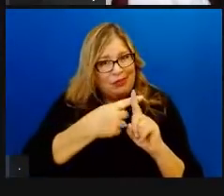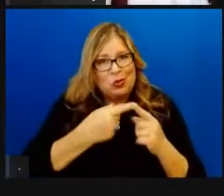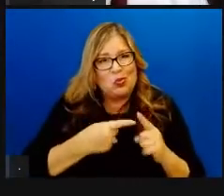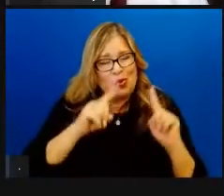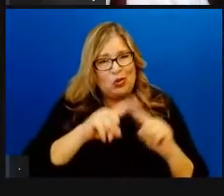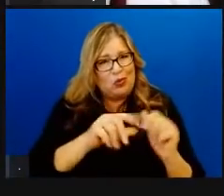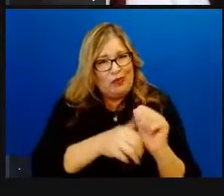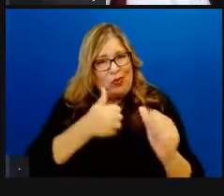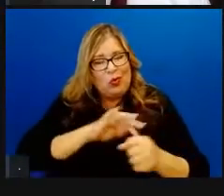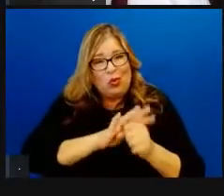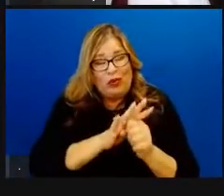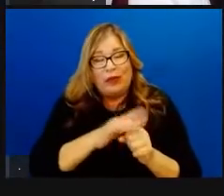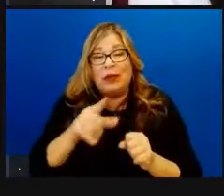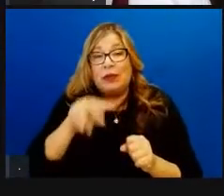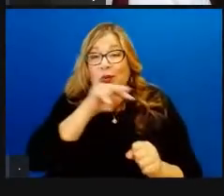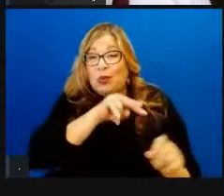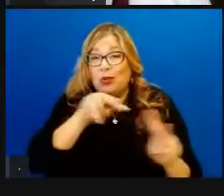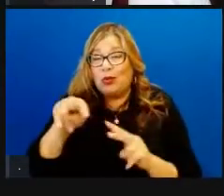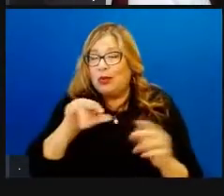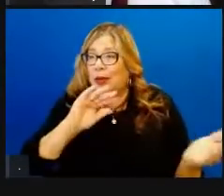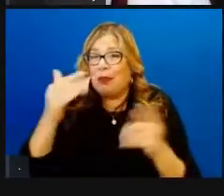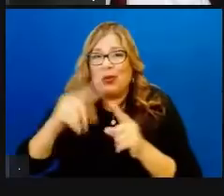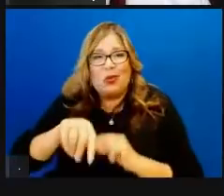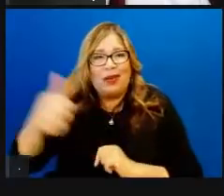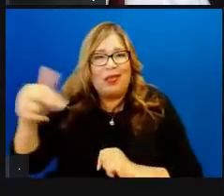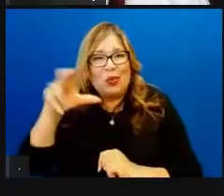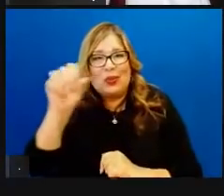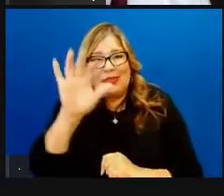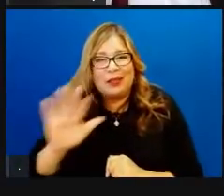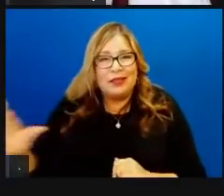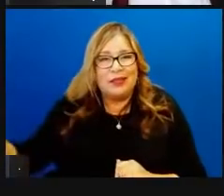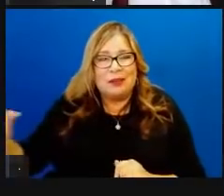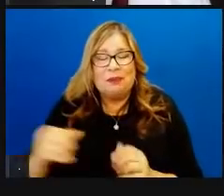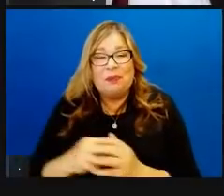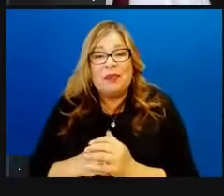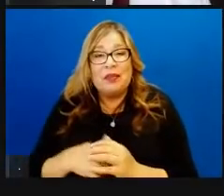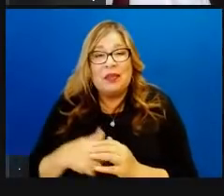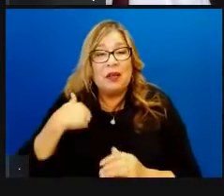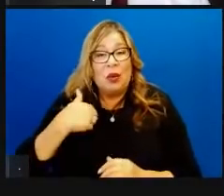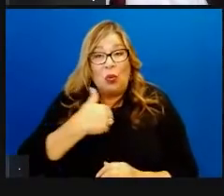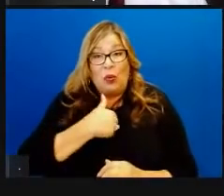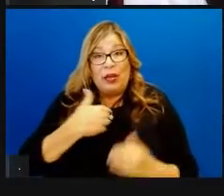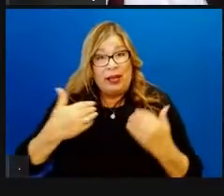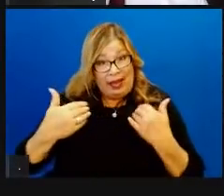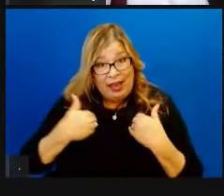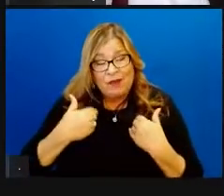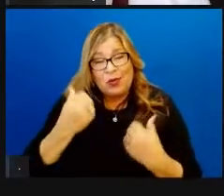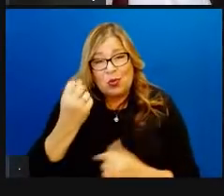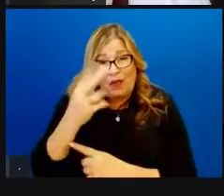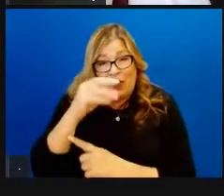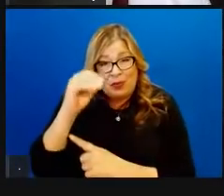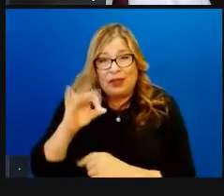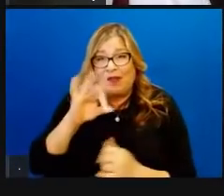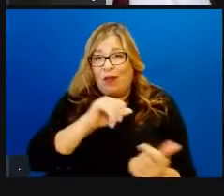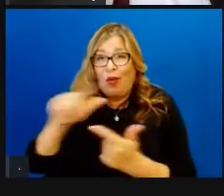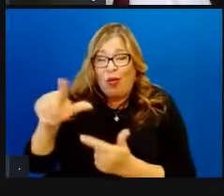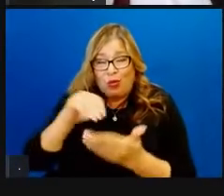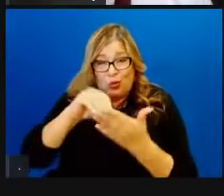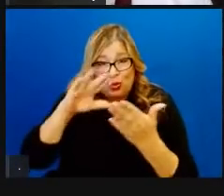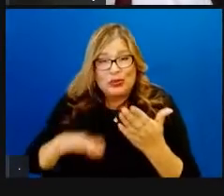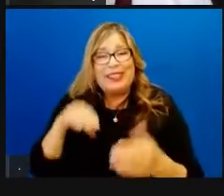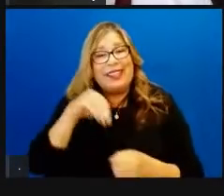here in California schools, and we have experienced less than 1% of school closures this year. You can